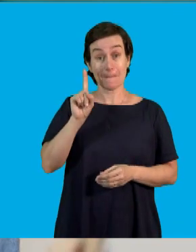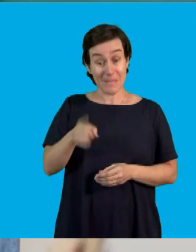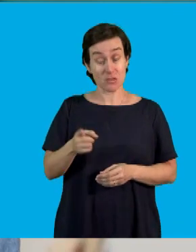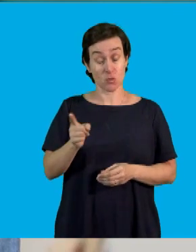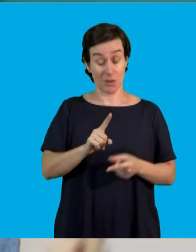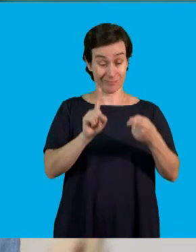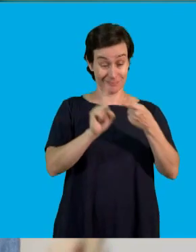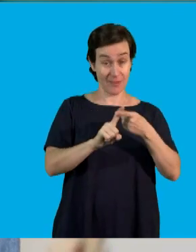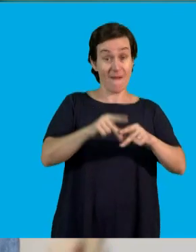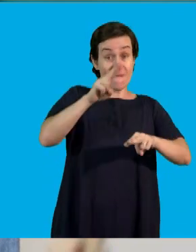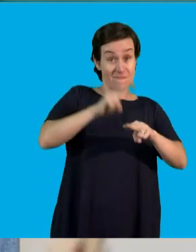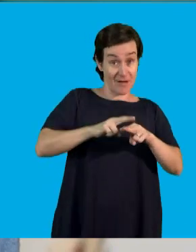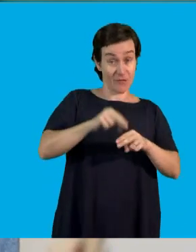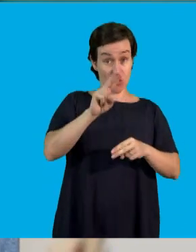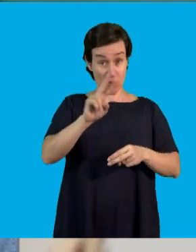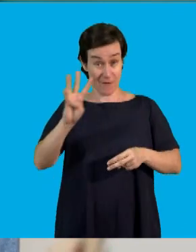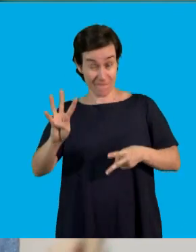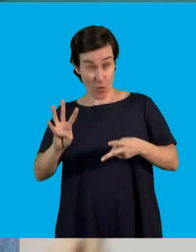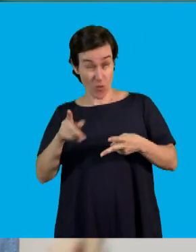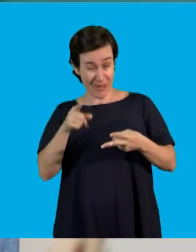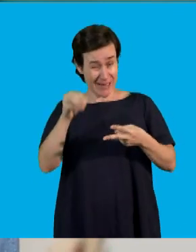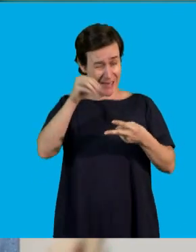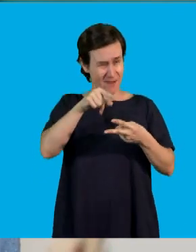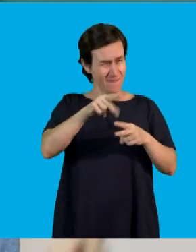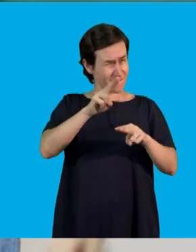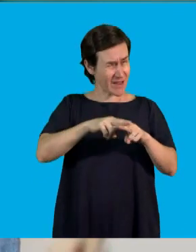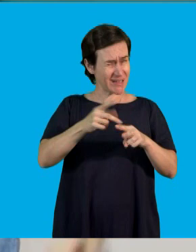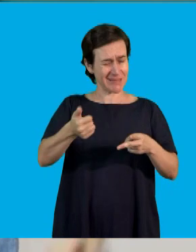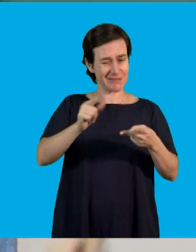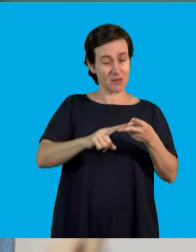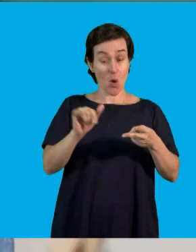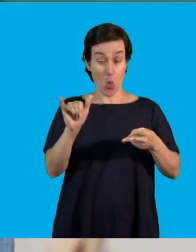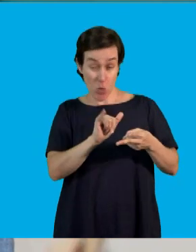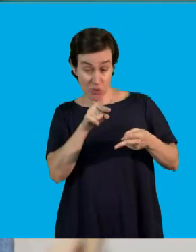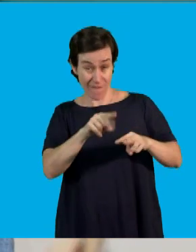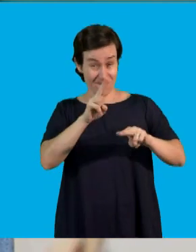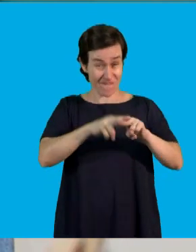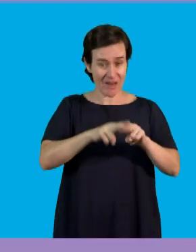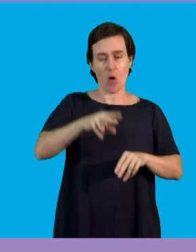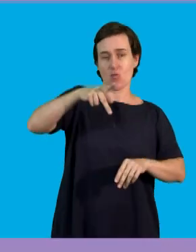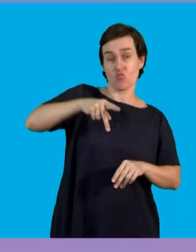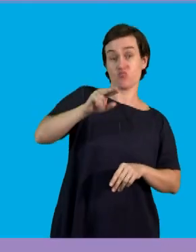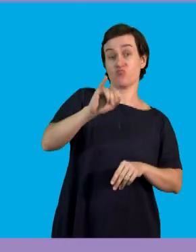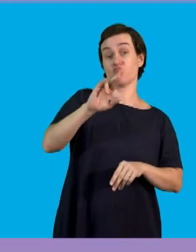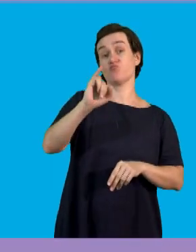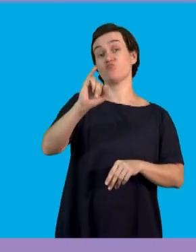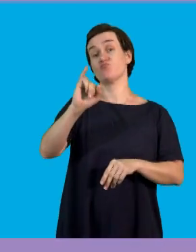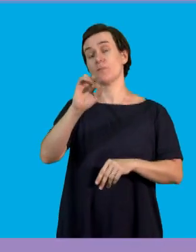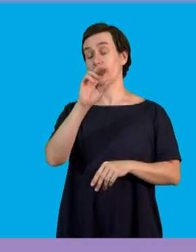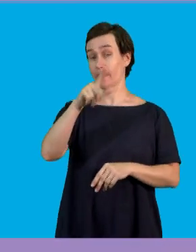number two, it is the prime numbers, okay? So let's quickly list the factors